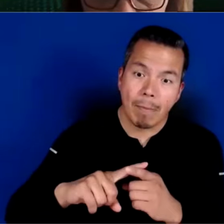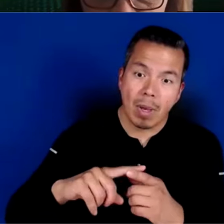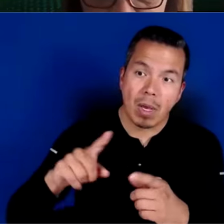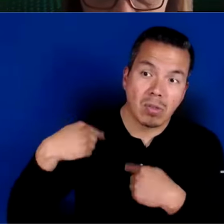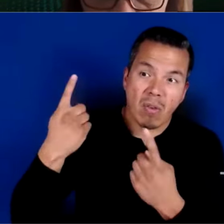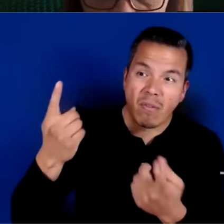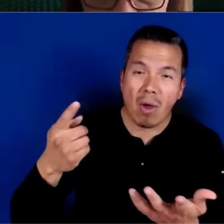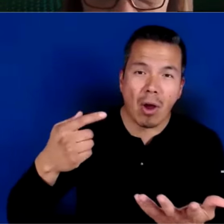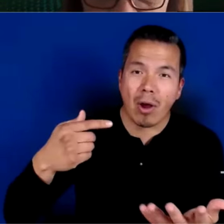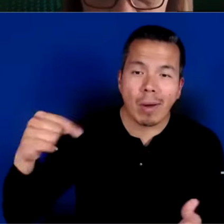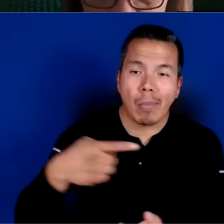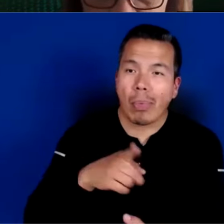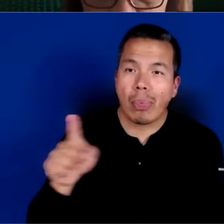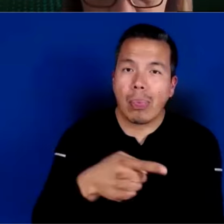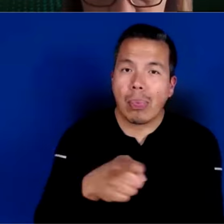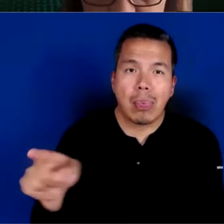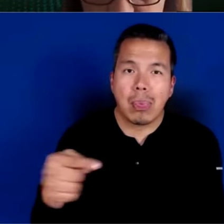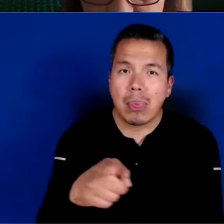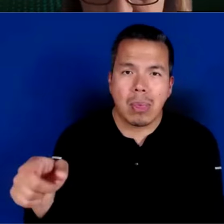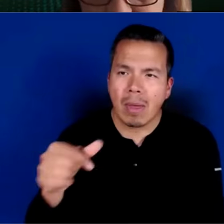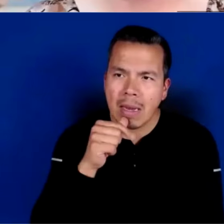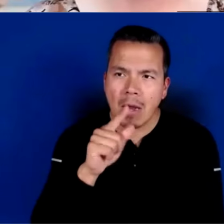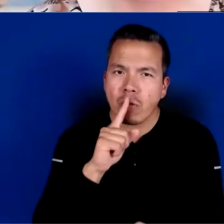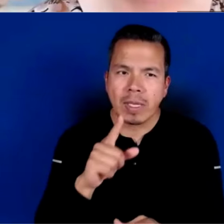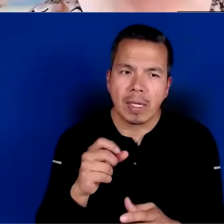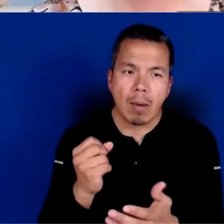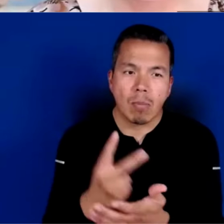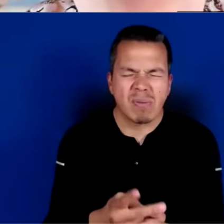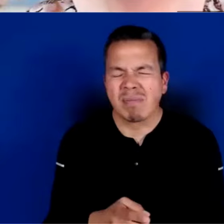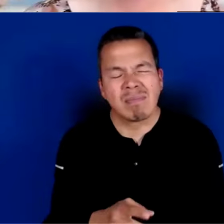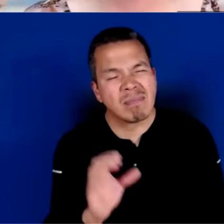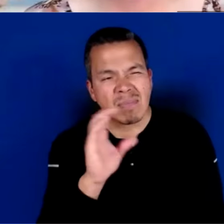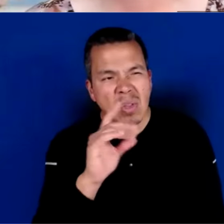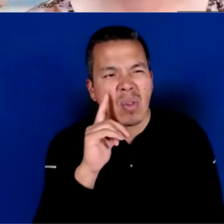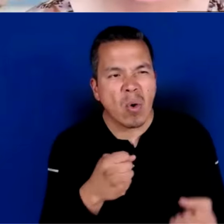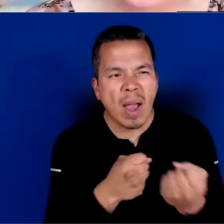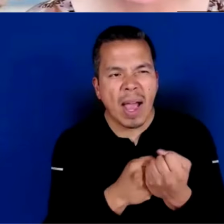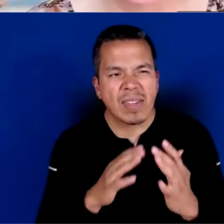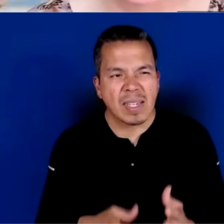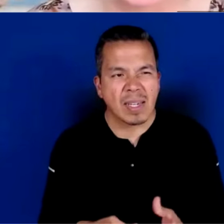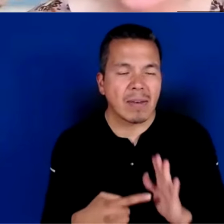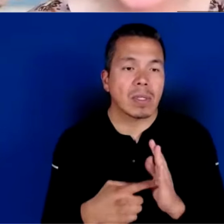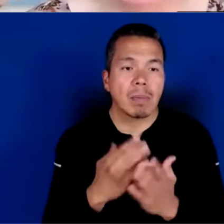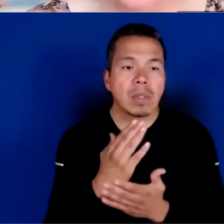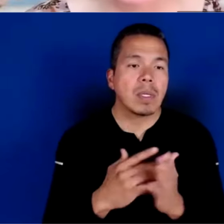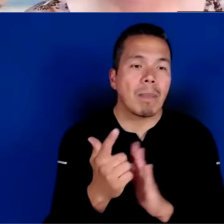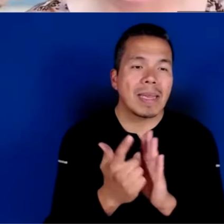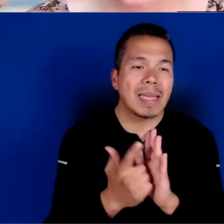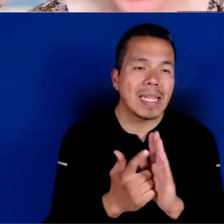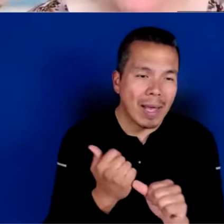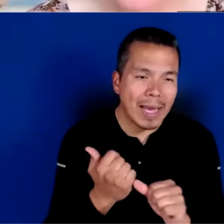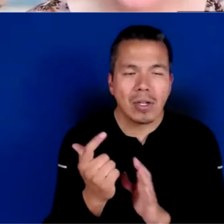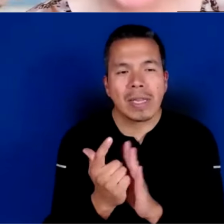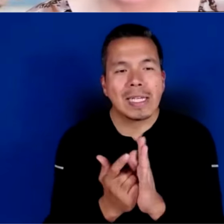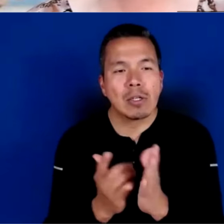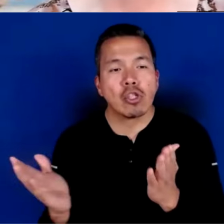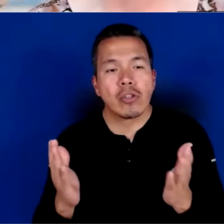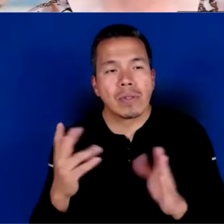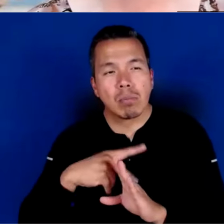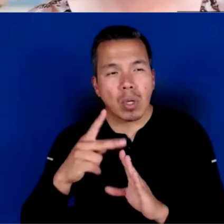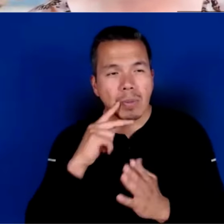shuffled around between offices and things. Find an advocate. So some legal aid or legal services programs will help